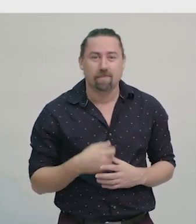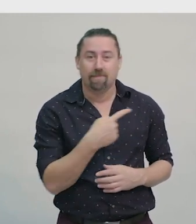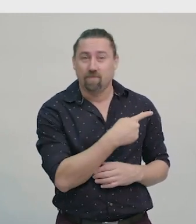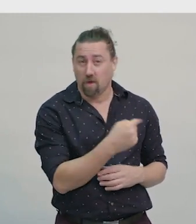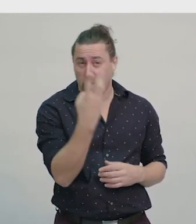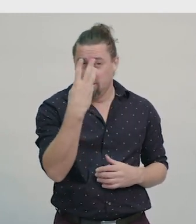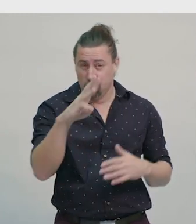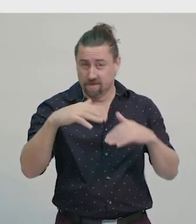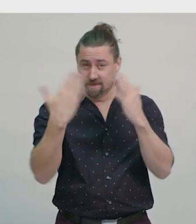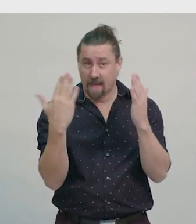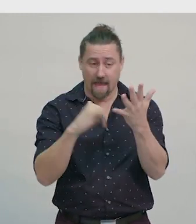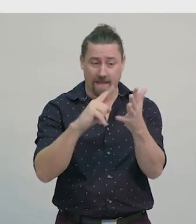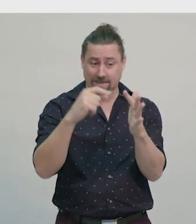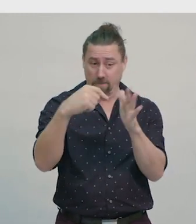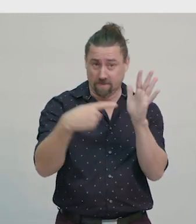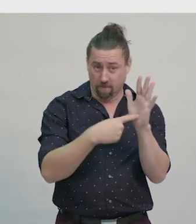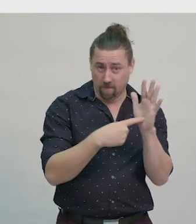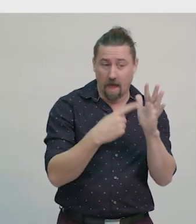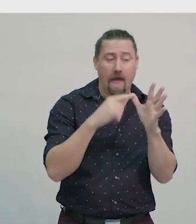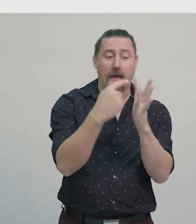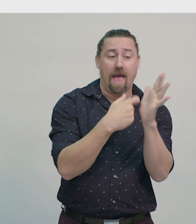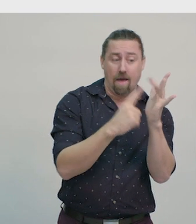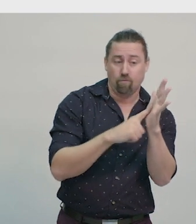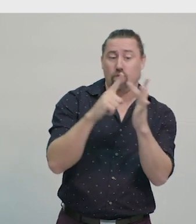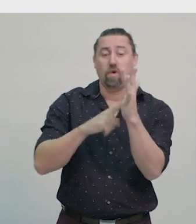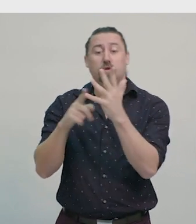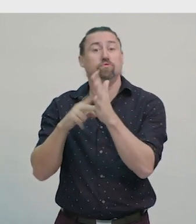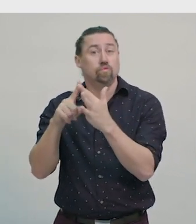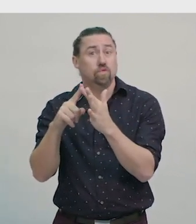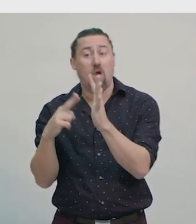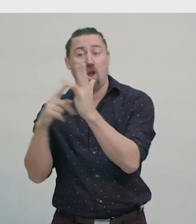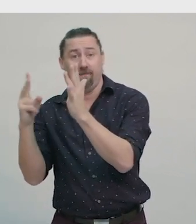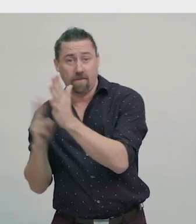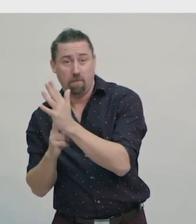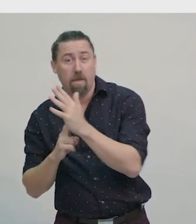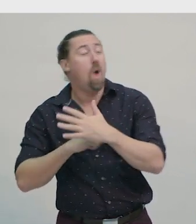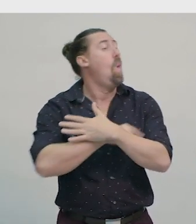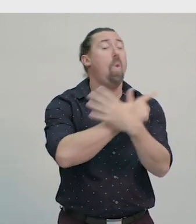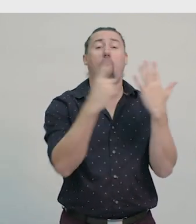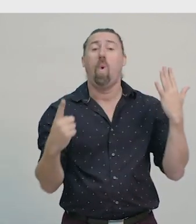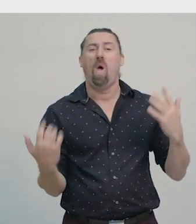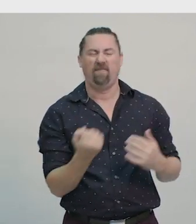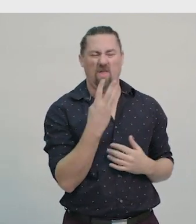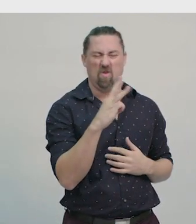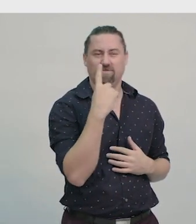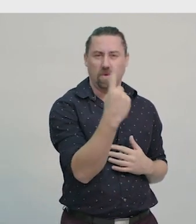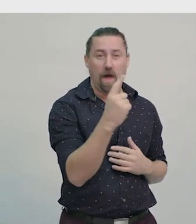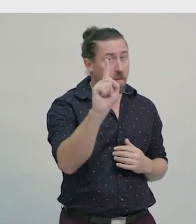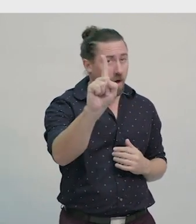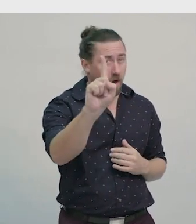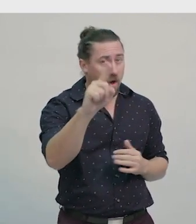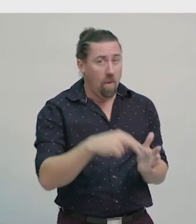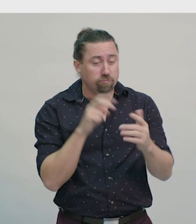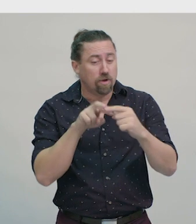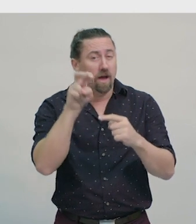30 days has September, April, June and November. All the rest have 31. But wait a